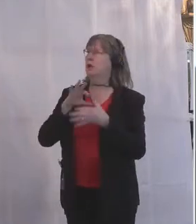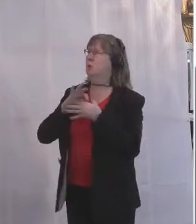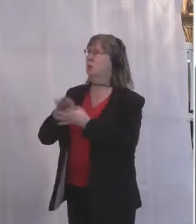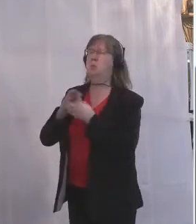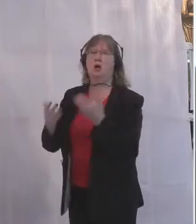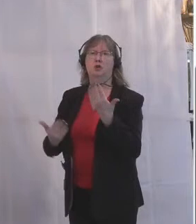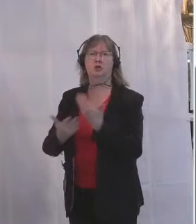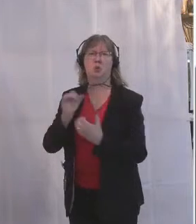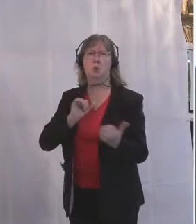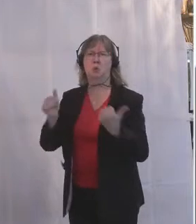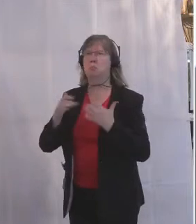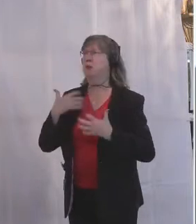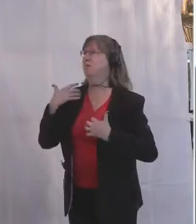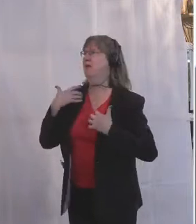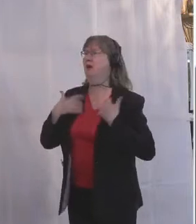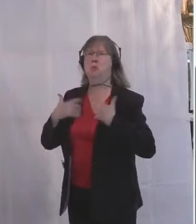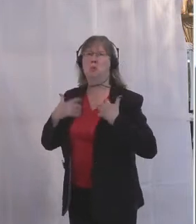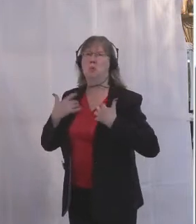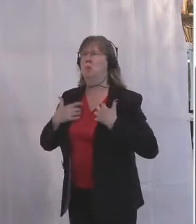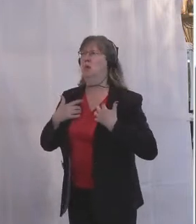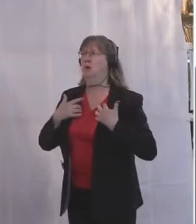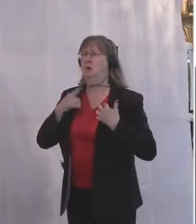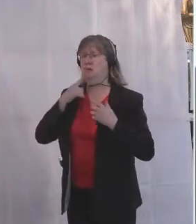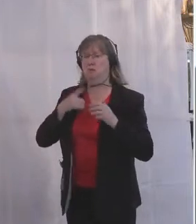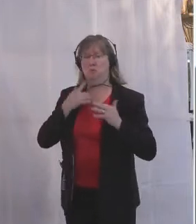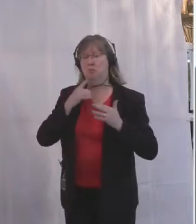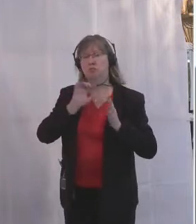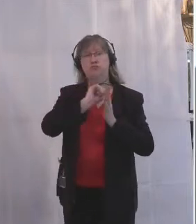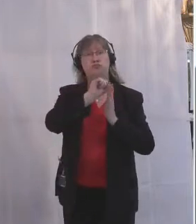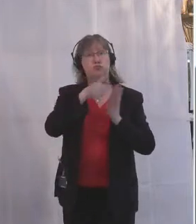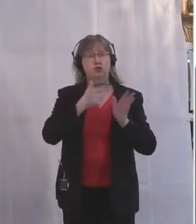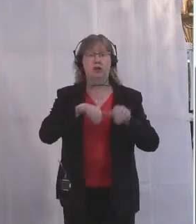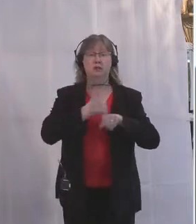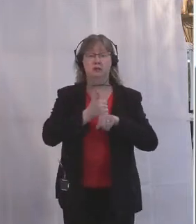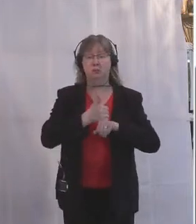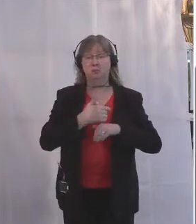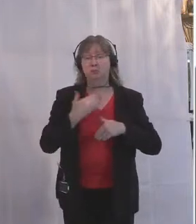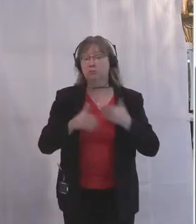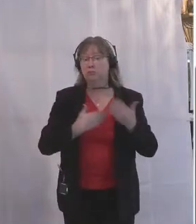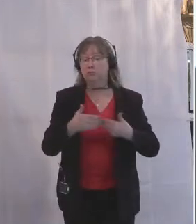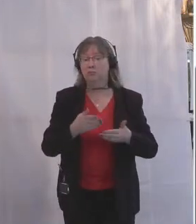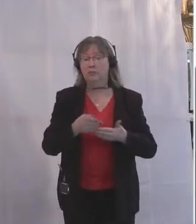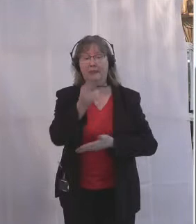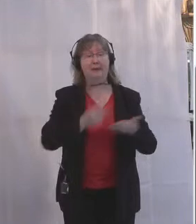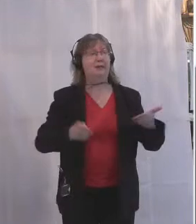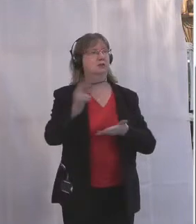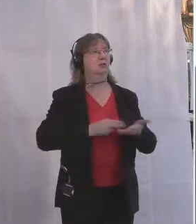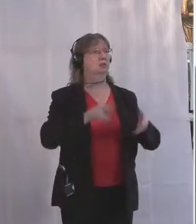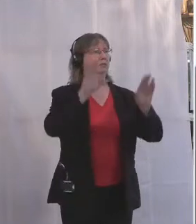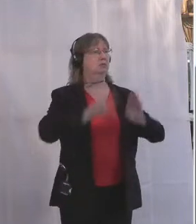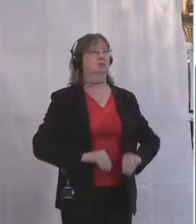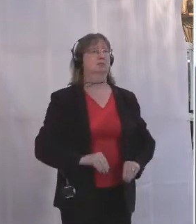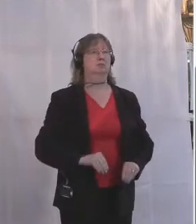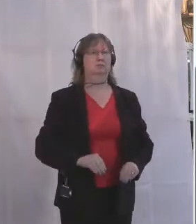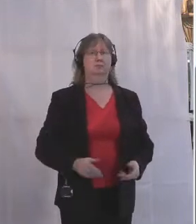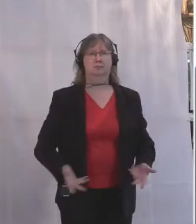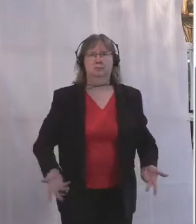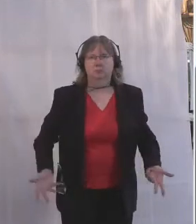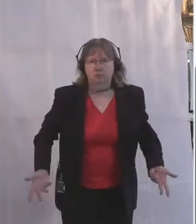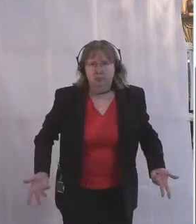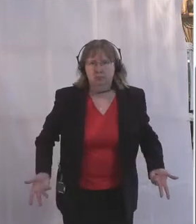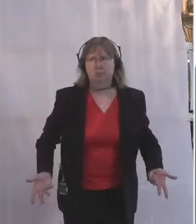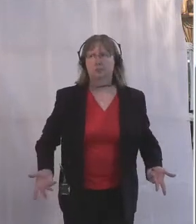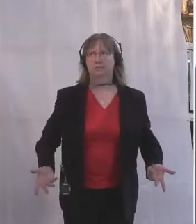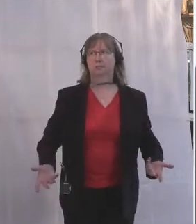exciting new company. We were about quarter way through the project when it was canceled on us by forces beyond both of our